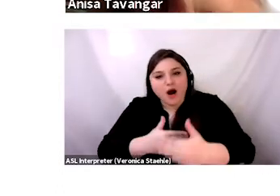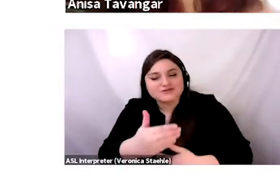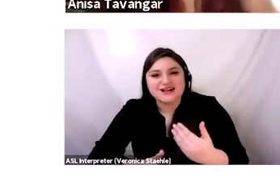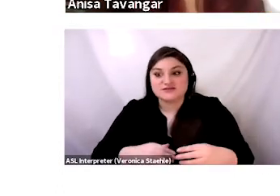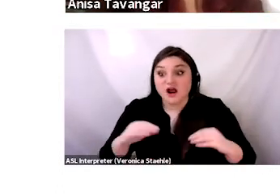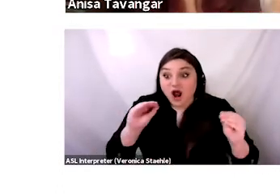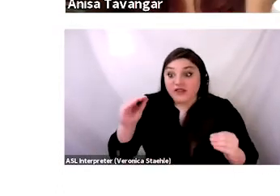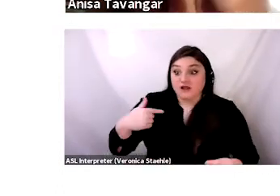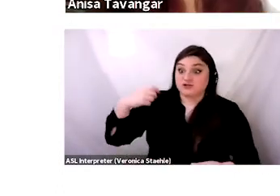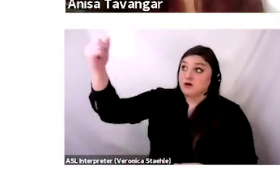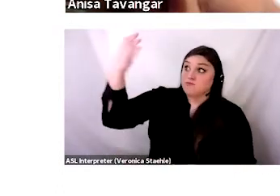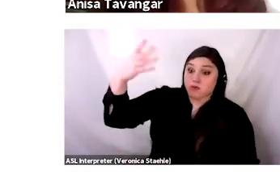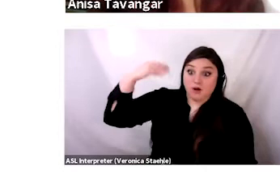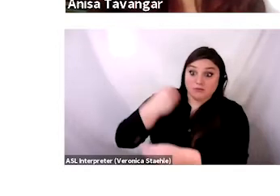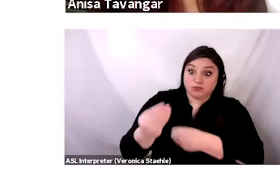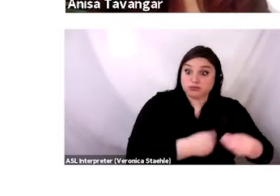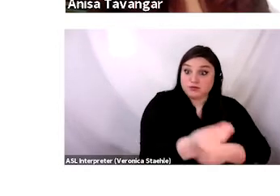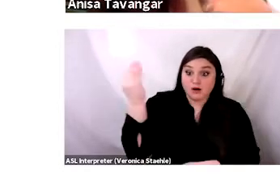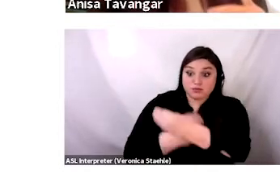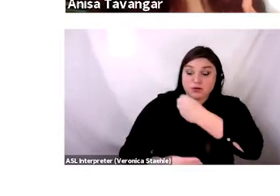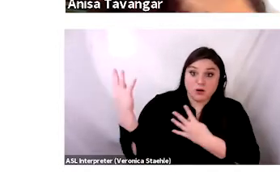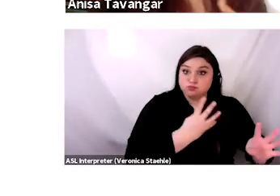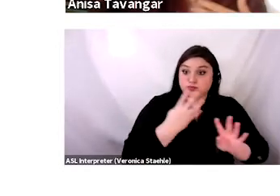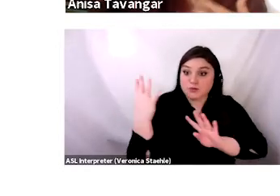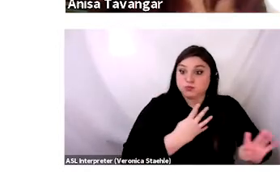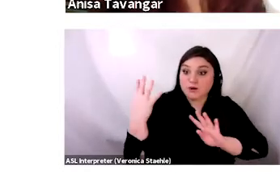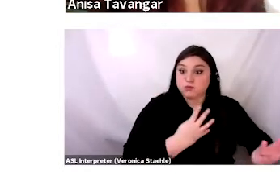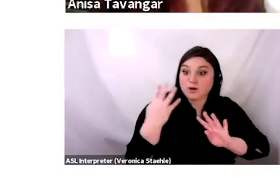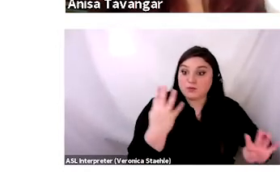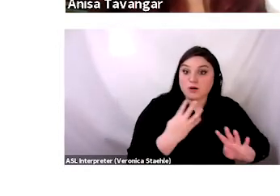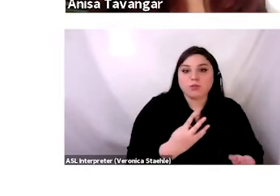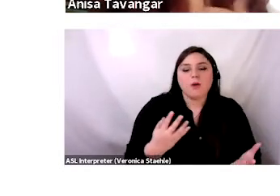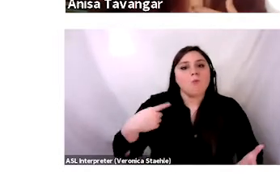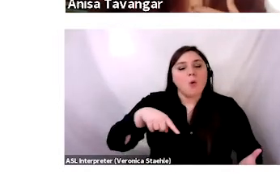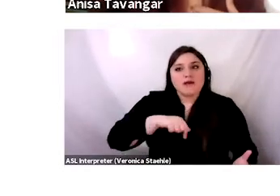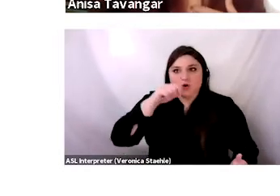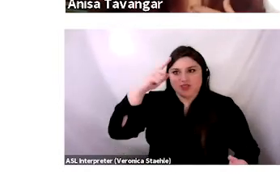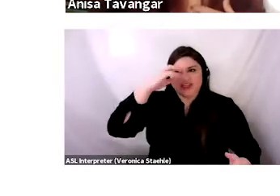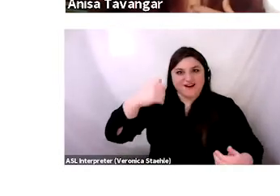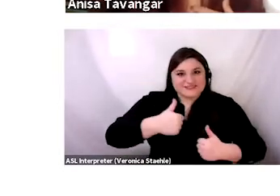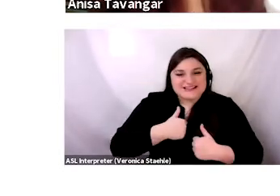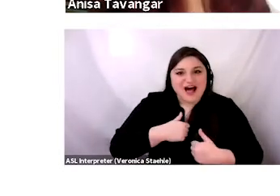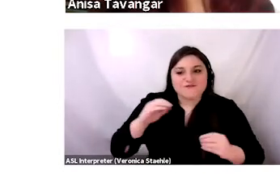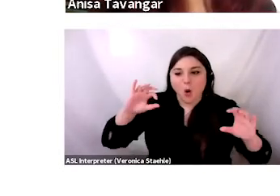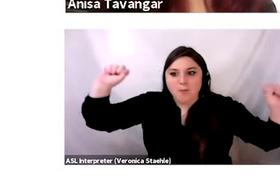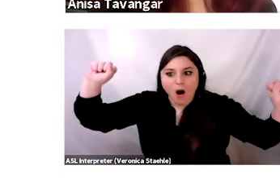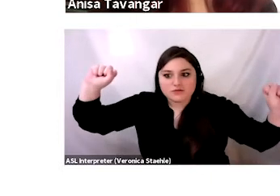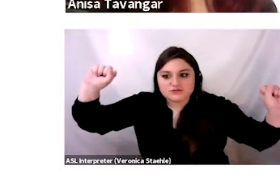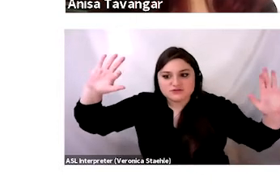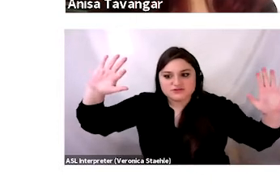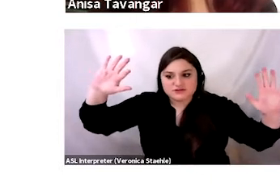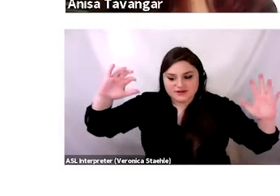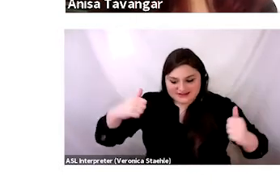in this cycle of trying to catch up or compete or alter ourselves for the sake of others as opposed to for the sake of ourselves.